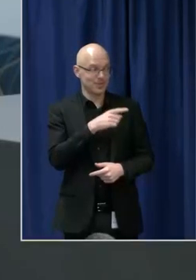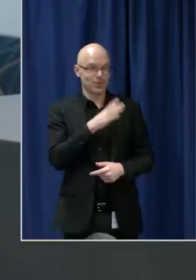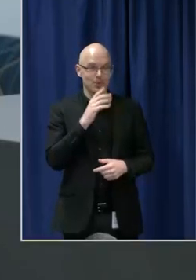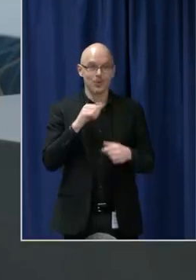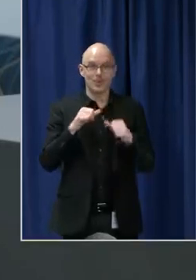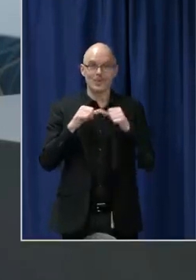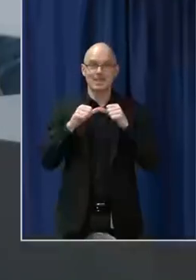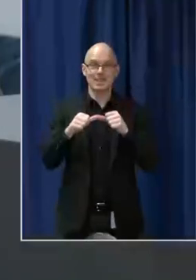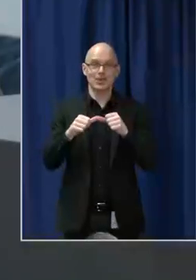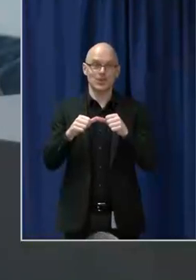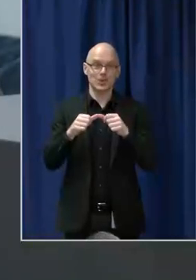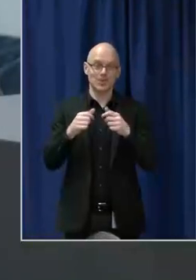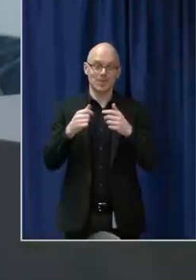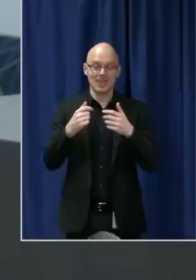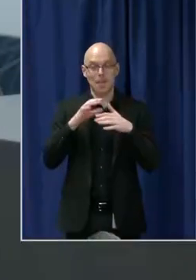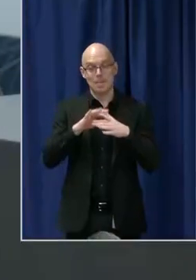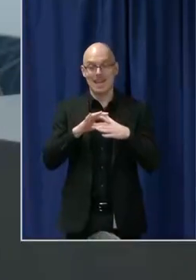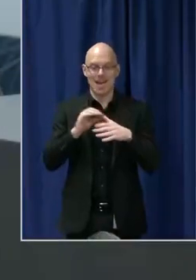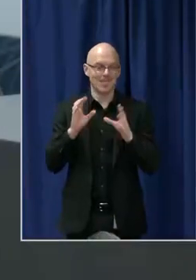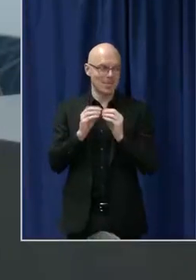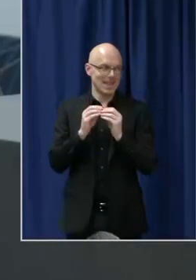continue with the meat of the meeting here.